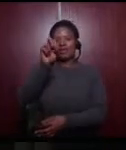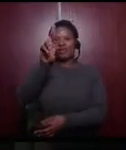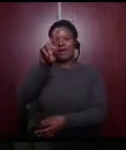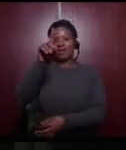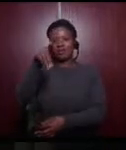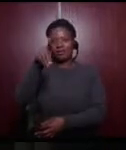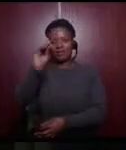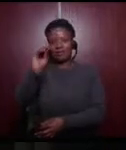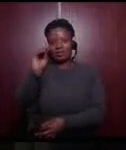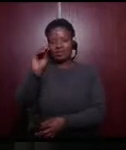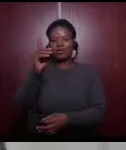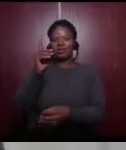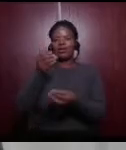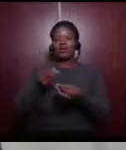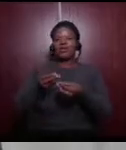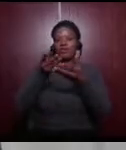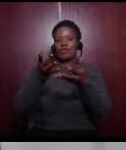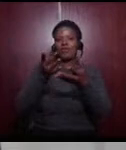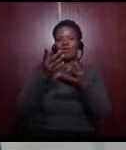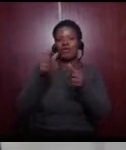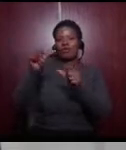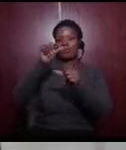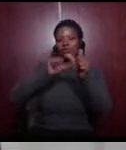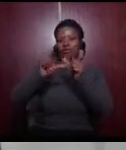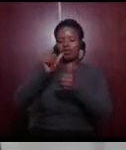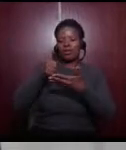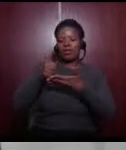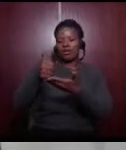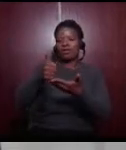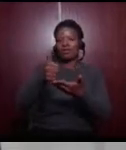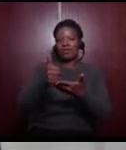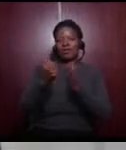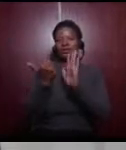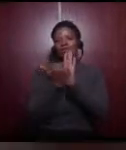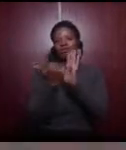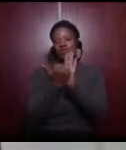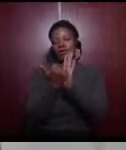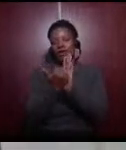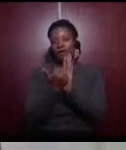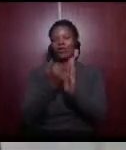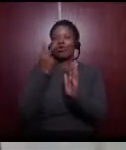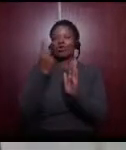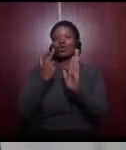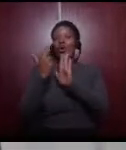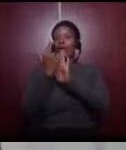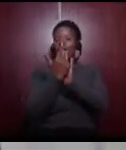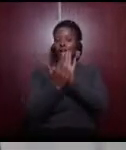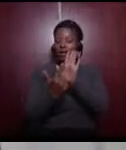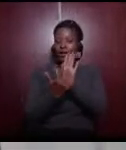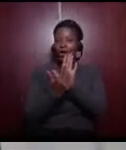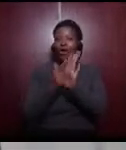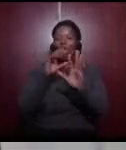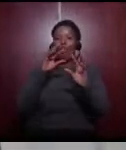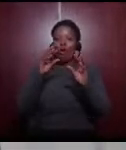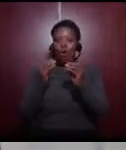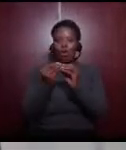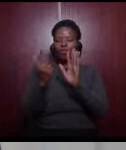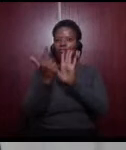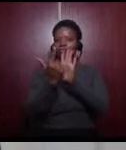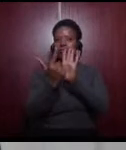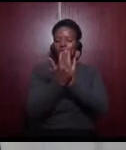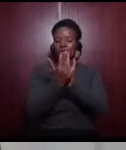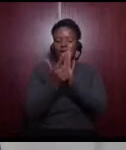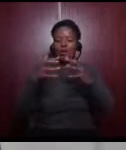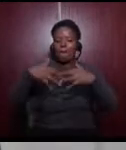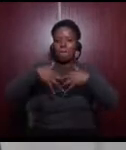is provided in terms of the Social Assistance Act legislation, but limited to this amenda manje